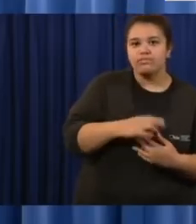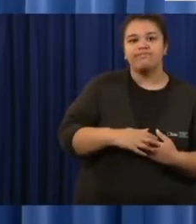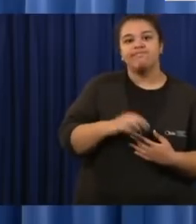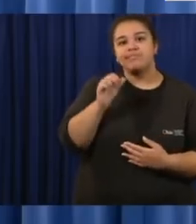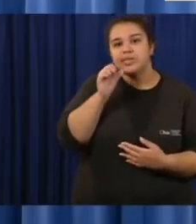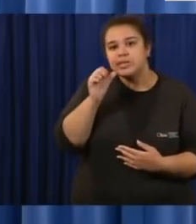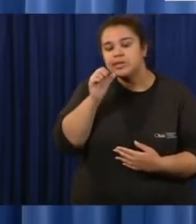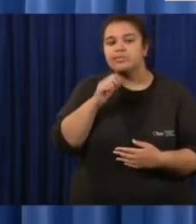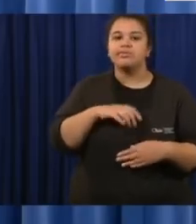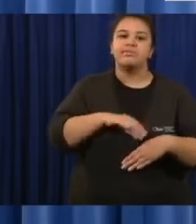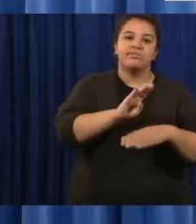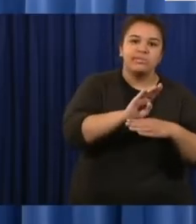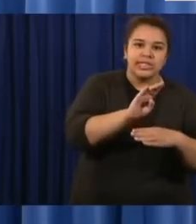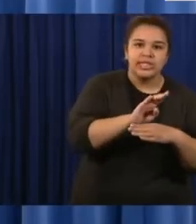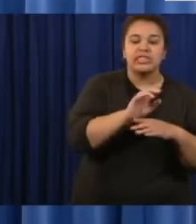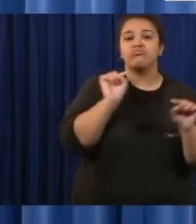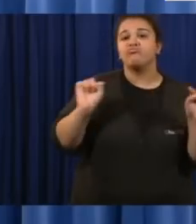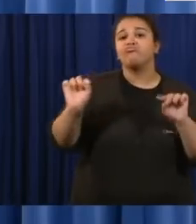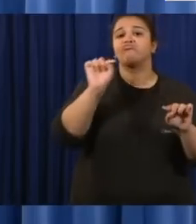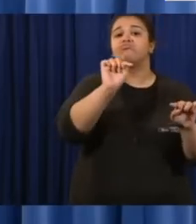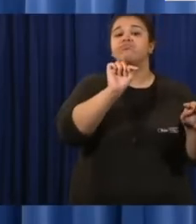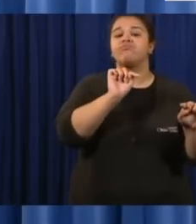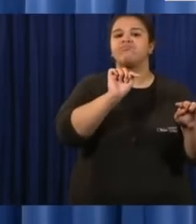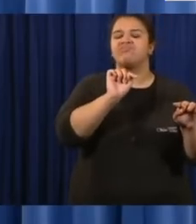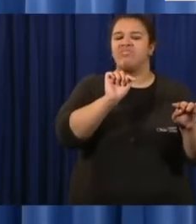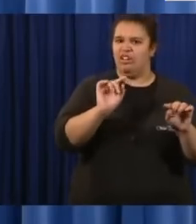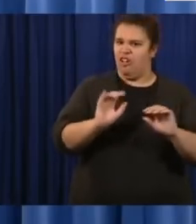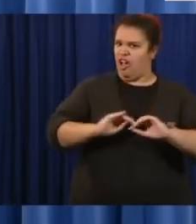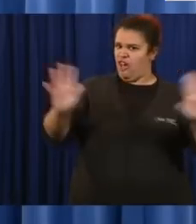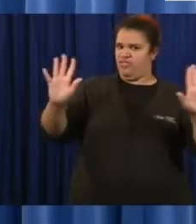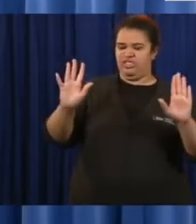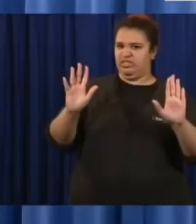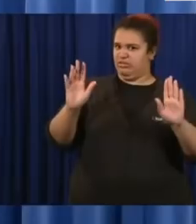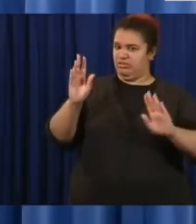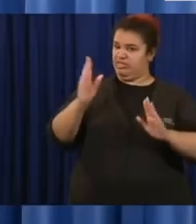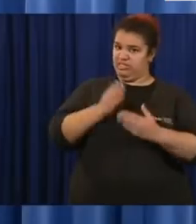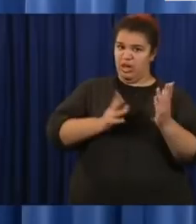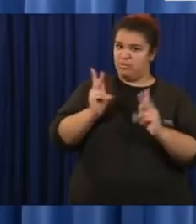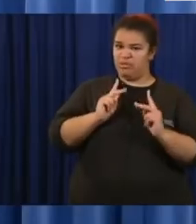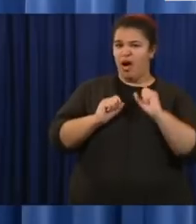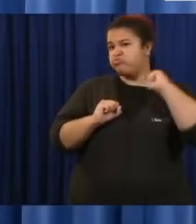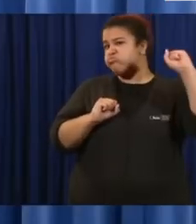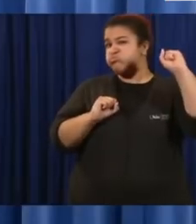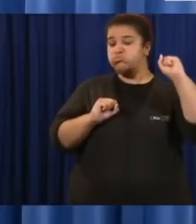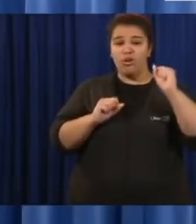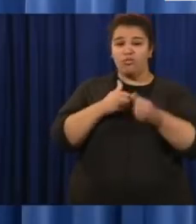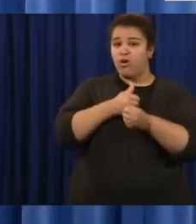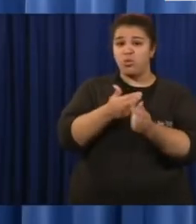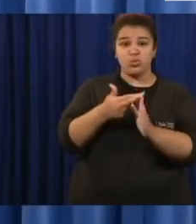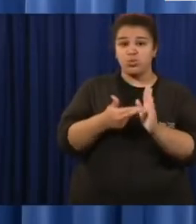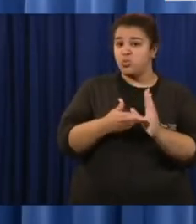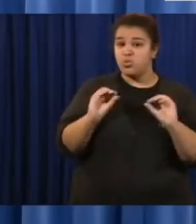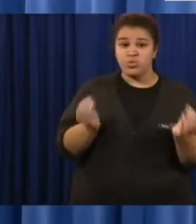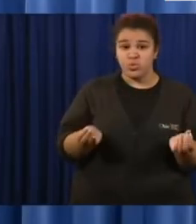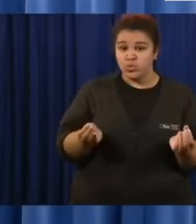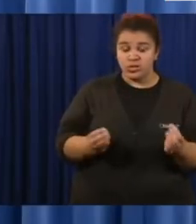obviously there were some violators. And when they were visited, the inspectors of